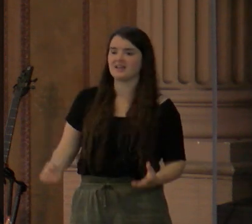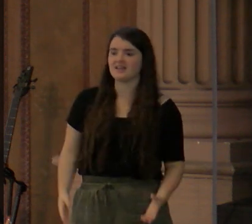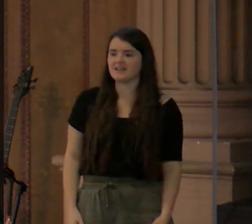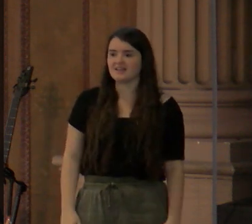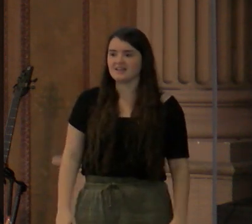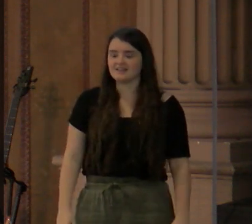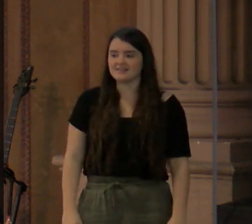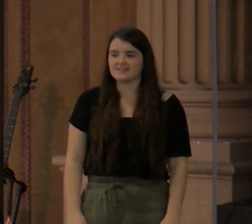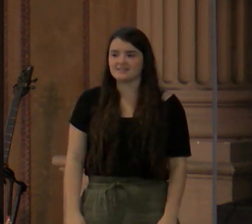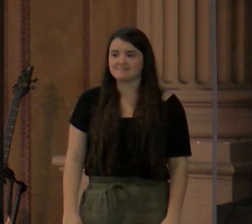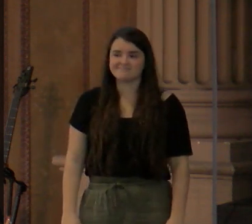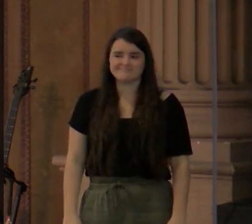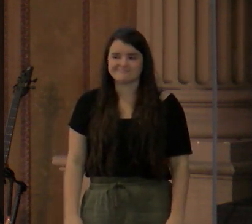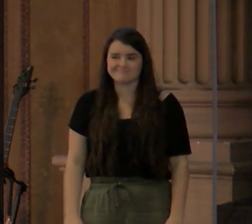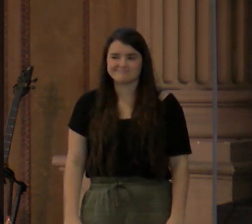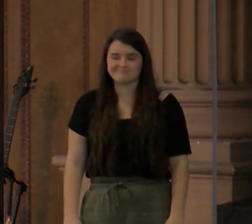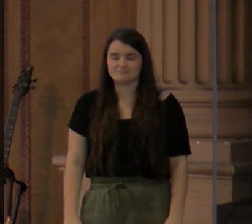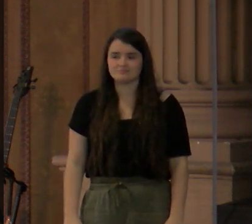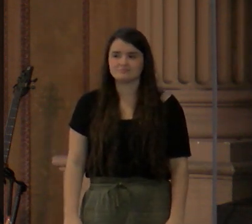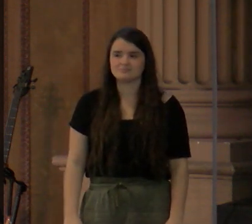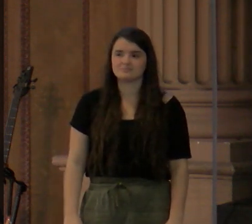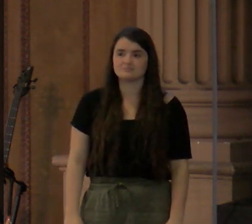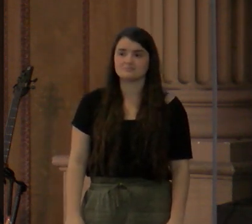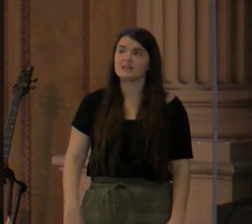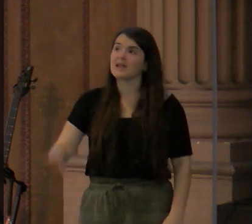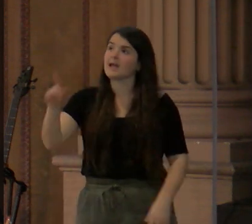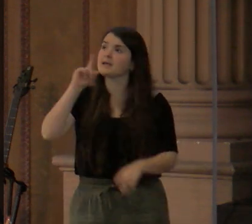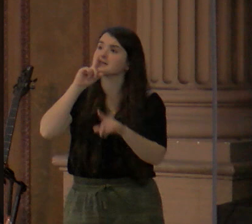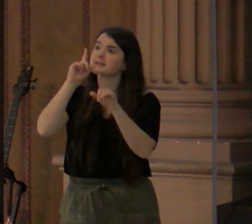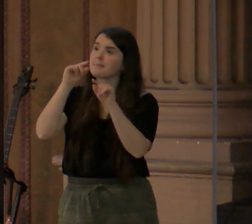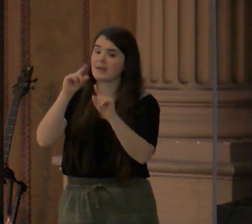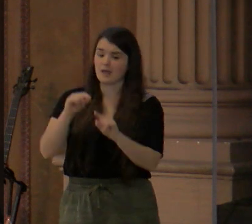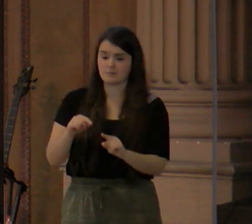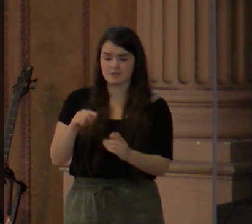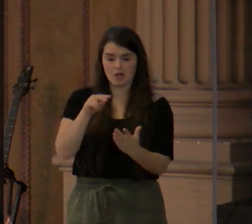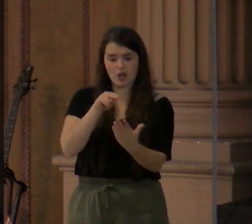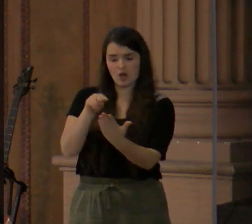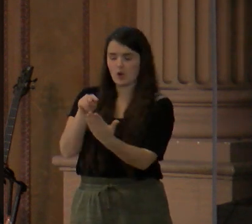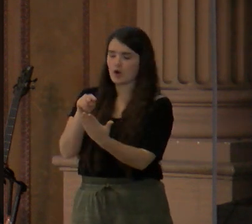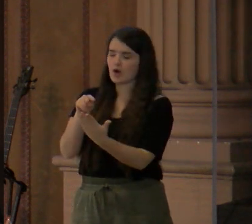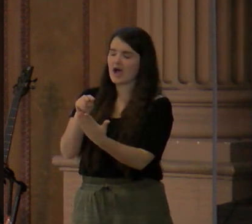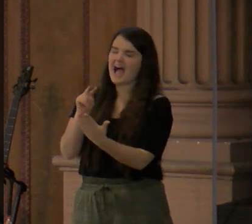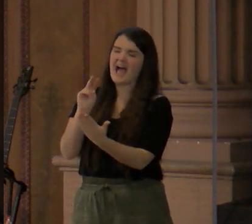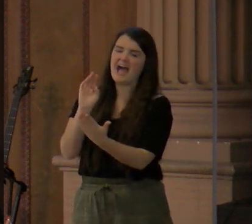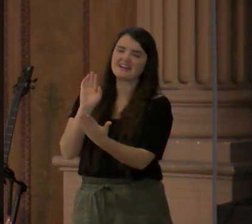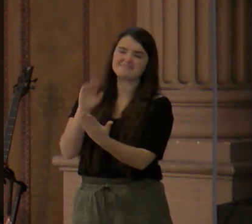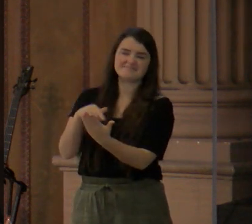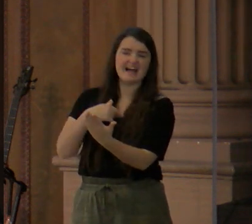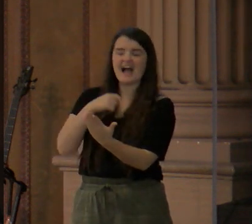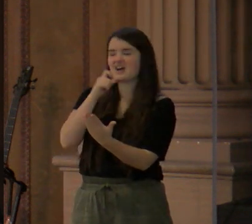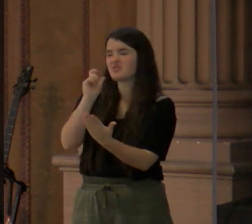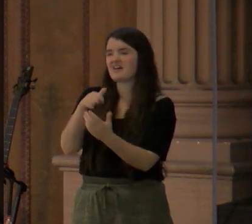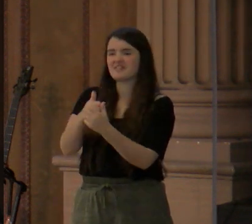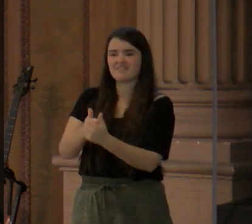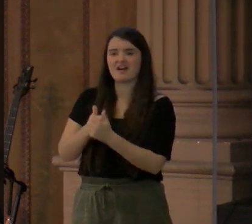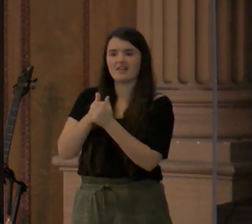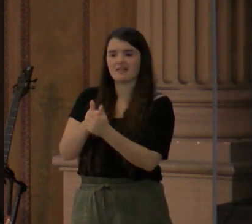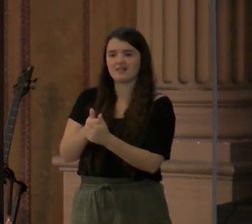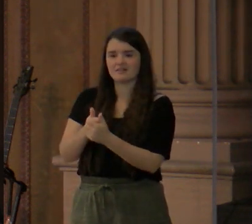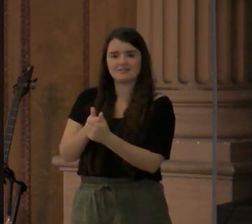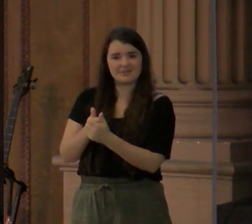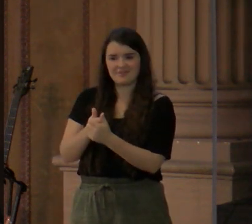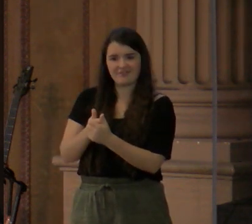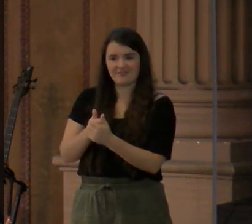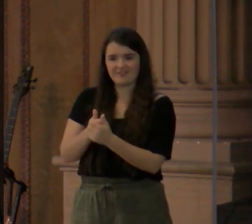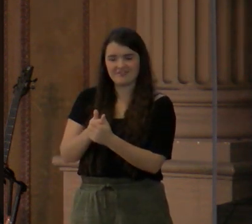We can't look at the way he tells us to live and say, well, I'm glad I don't have to do that. We're actually warned in scripture that the people who